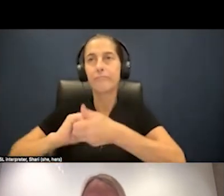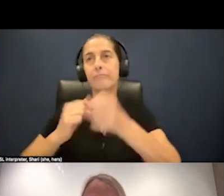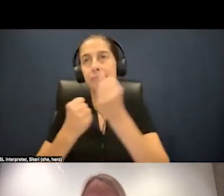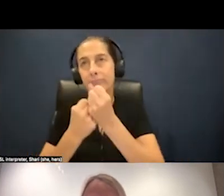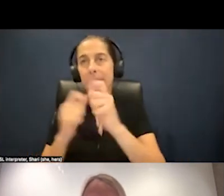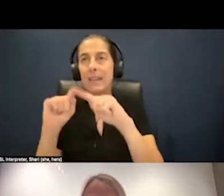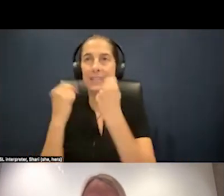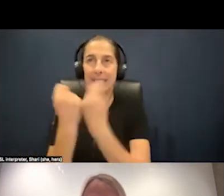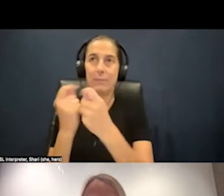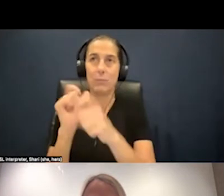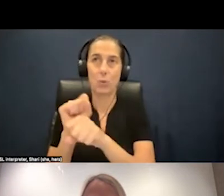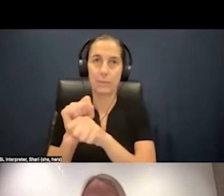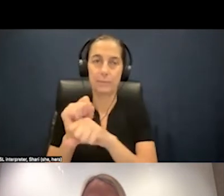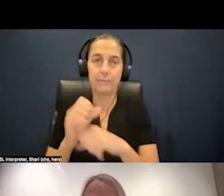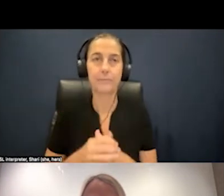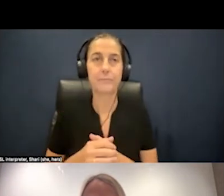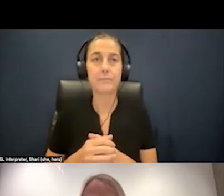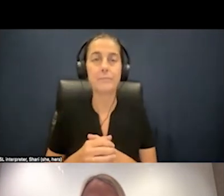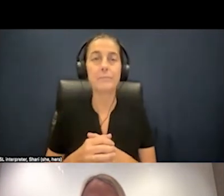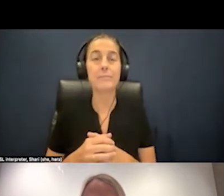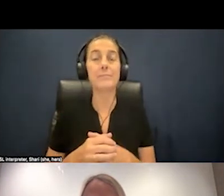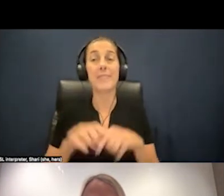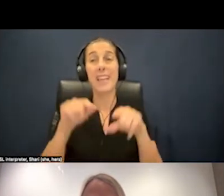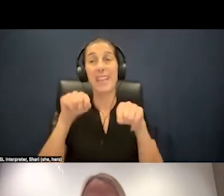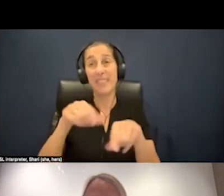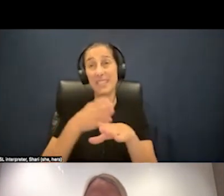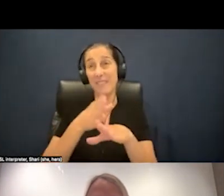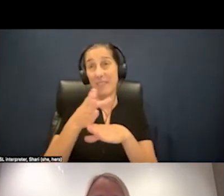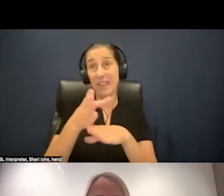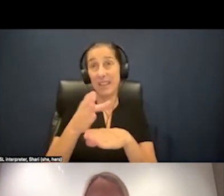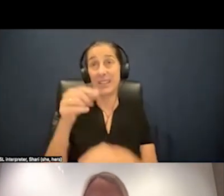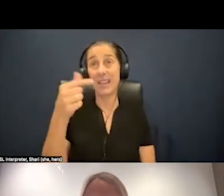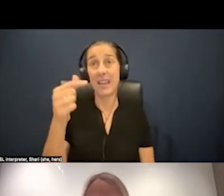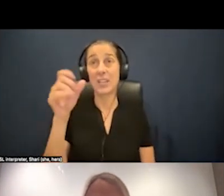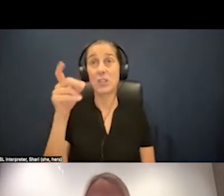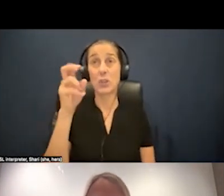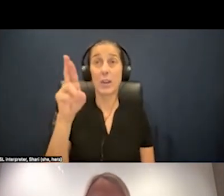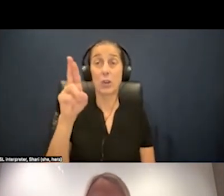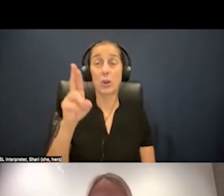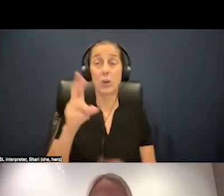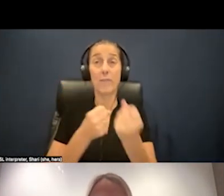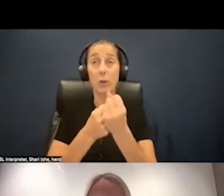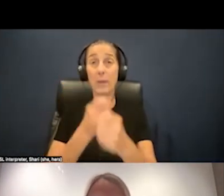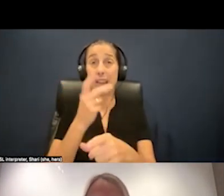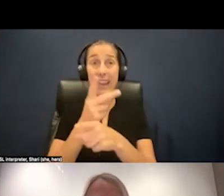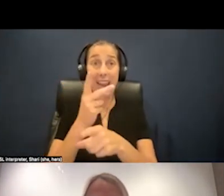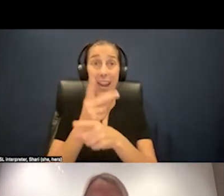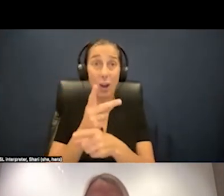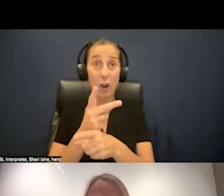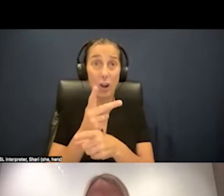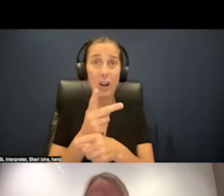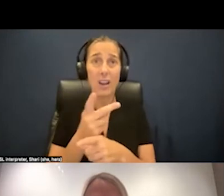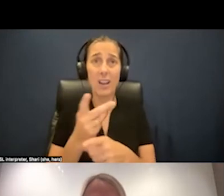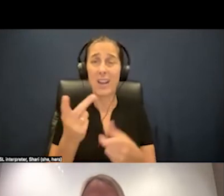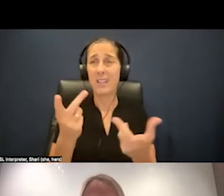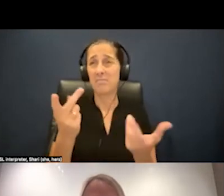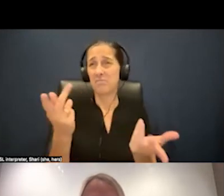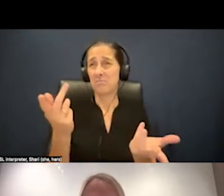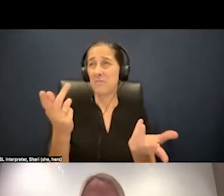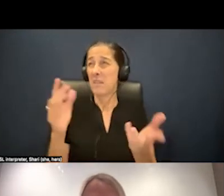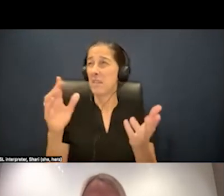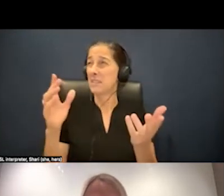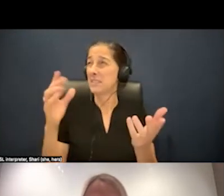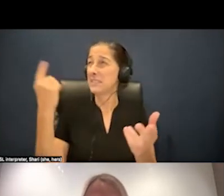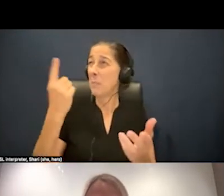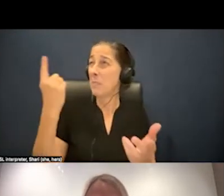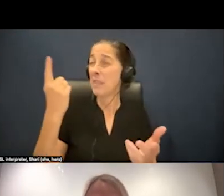rare, especially within the field of gender affirming care, that something is fully impossible. It's really pretty rare that that happens. A